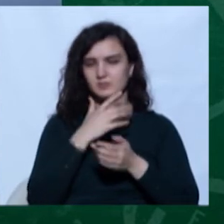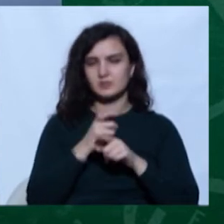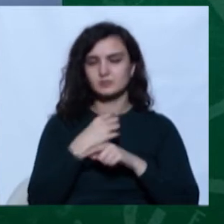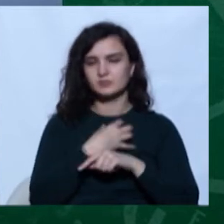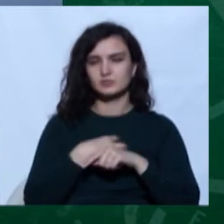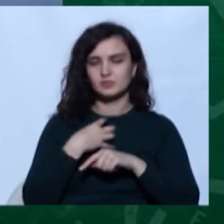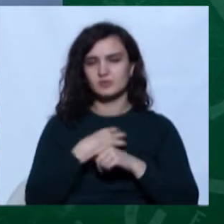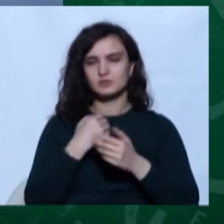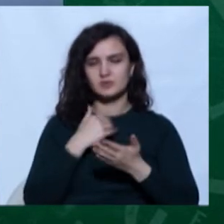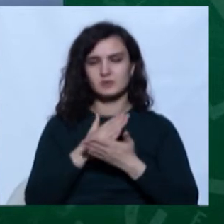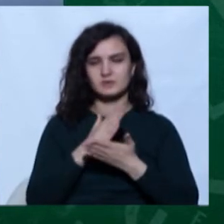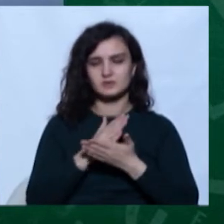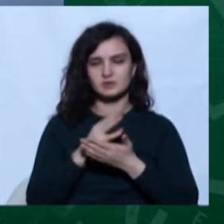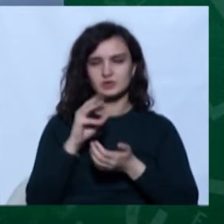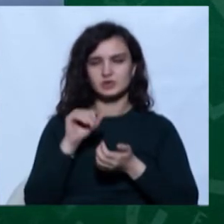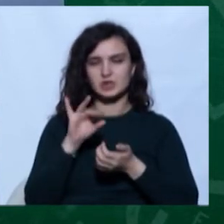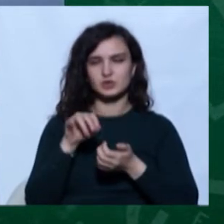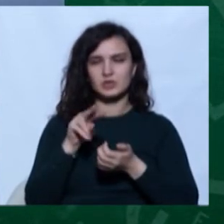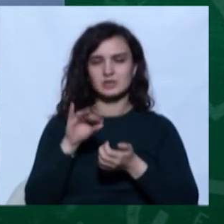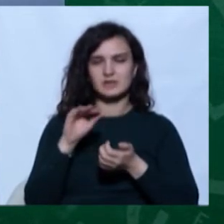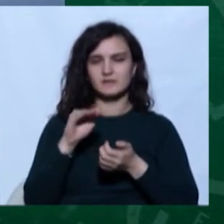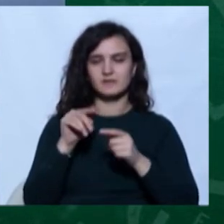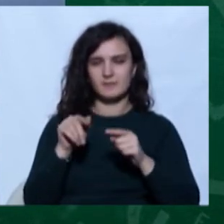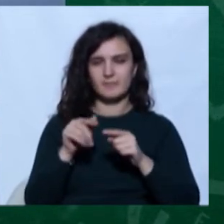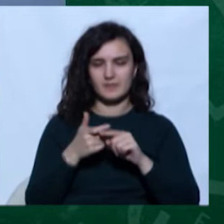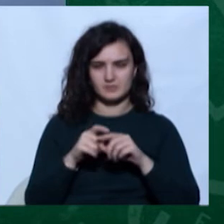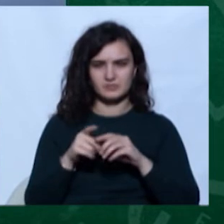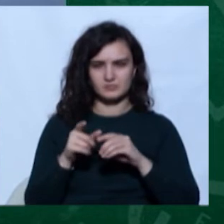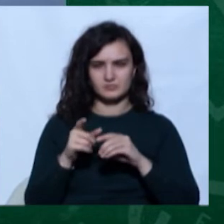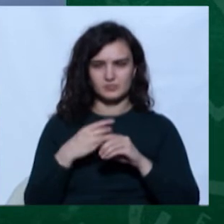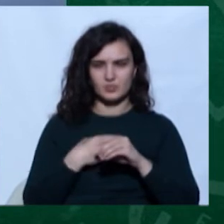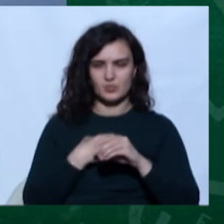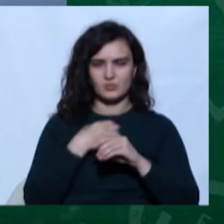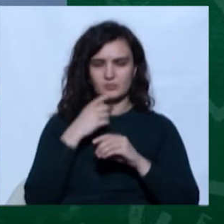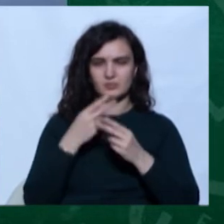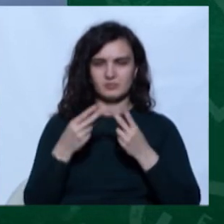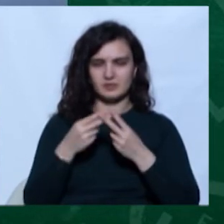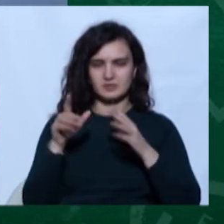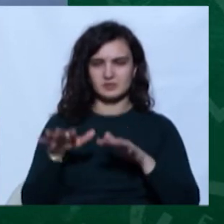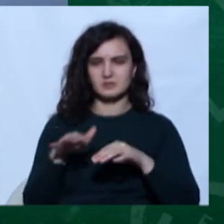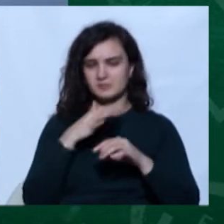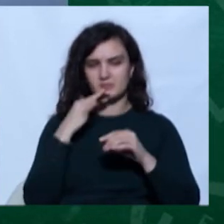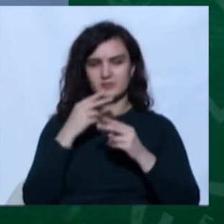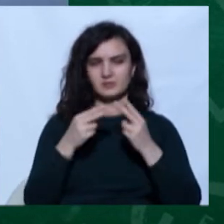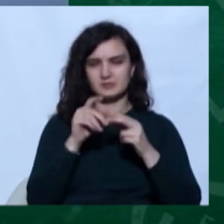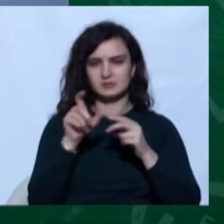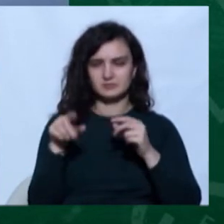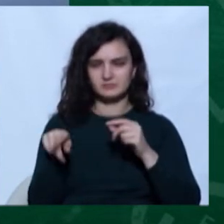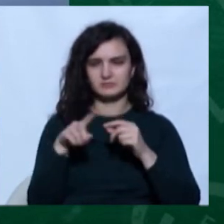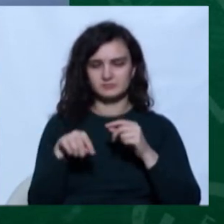importantly, we have Château d'If, which is the horrible prison where many prisoners are